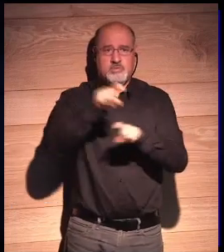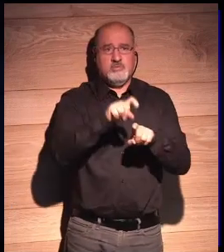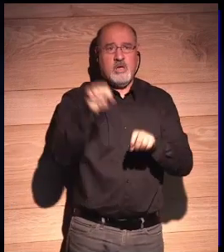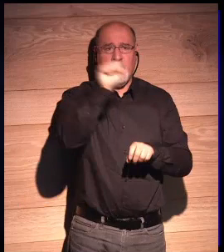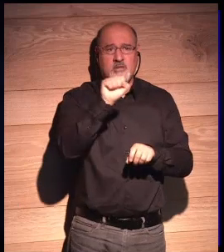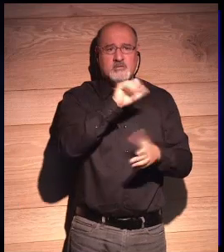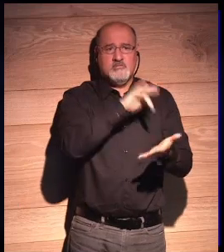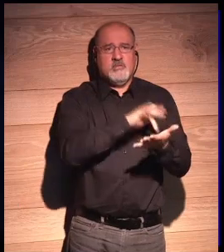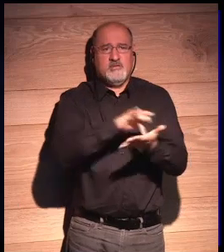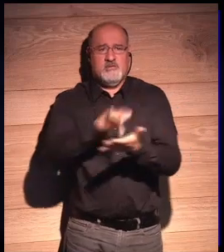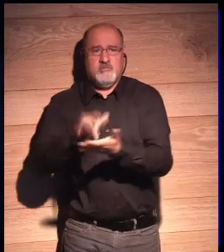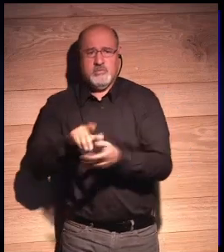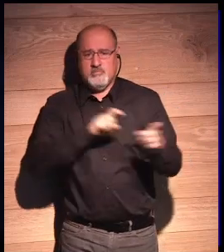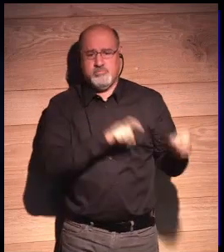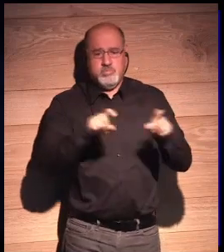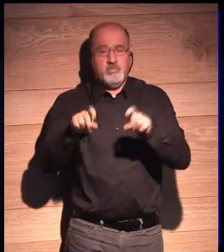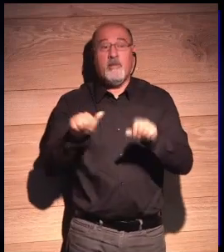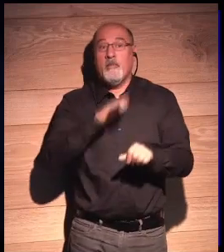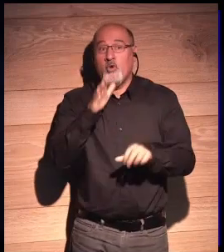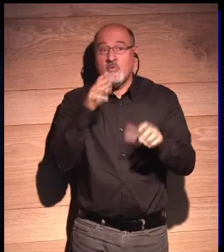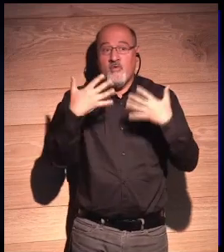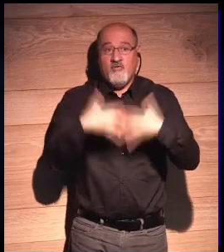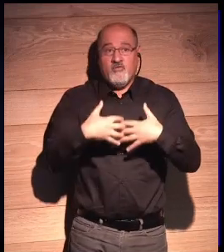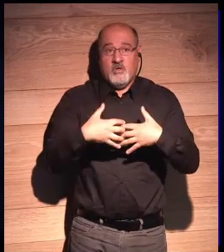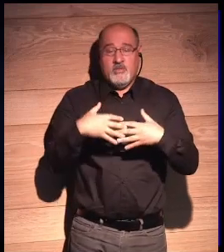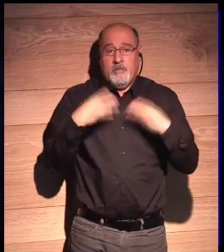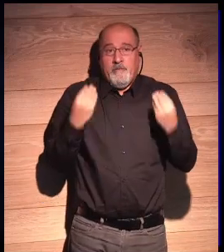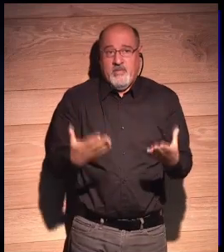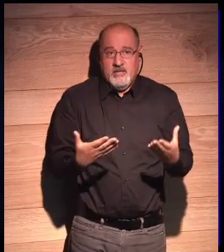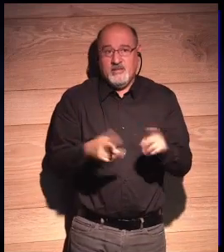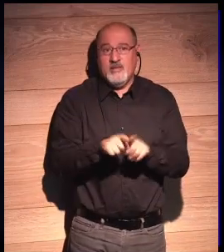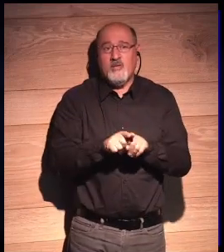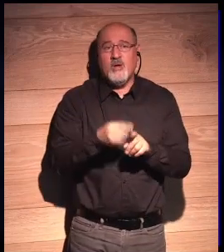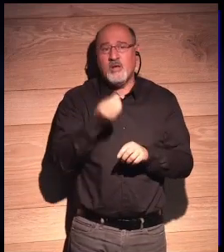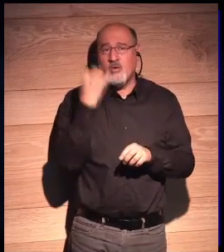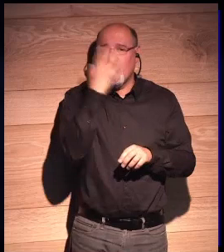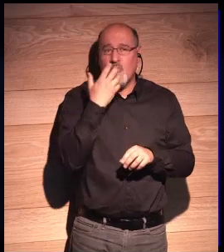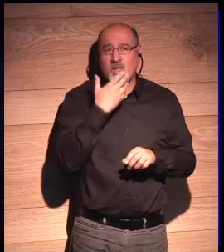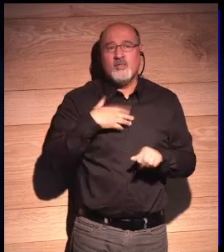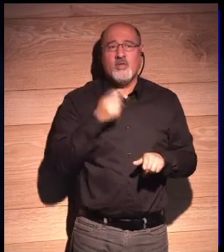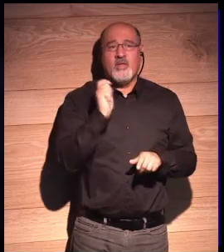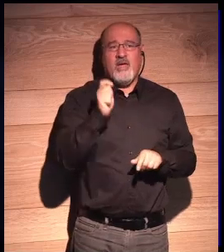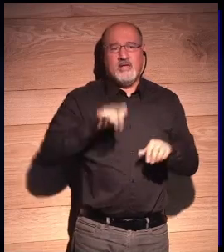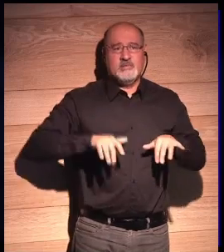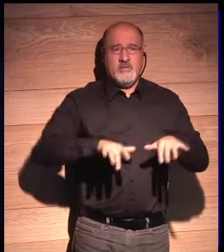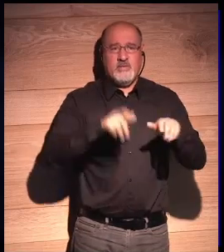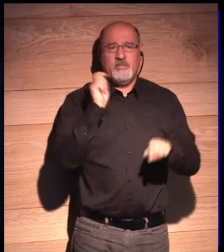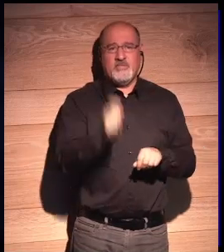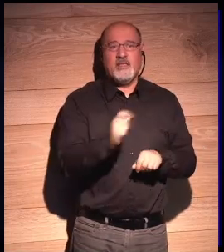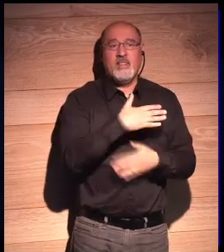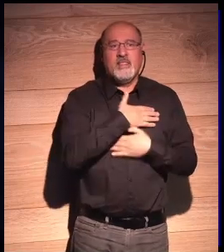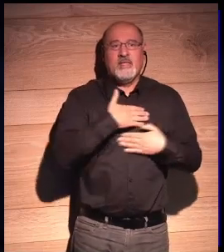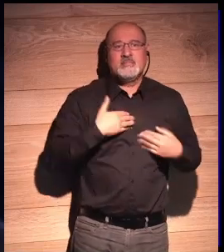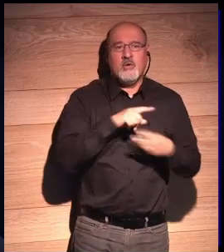just, it's the same device as in a fairy tale when you have 3 wishes, or the genie can